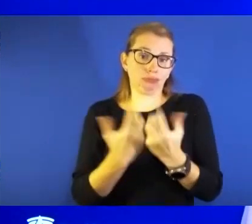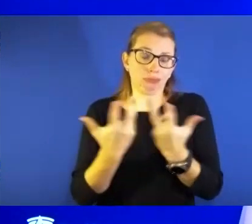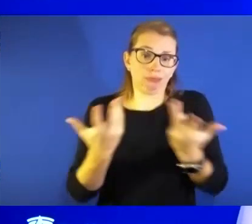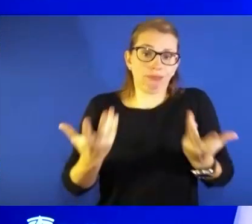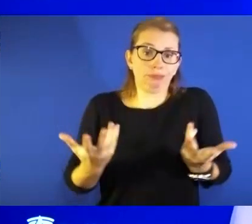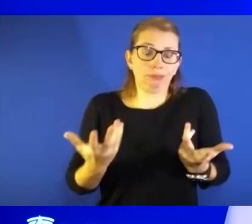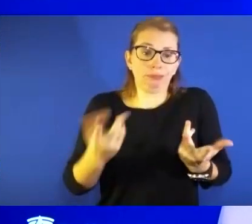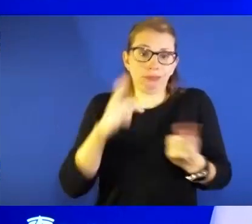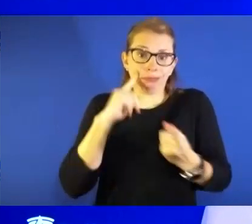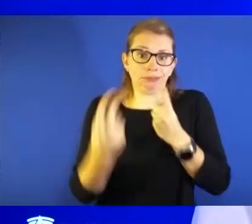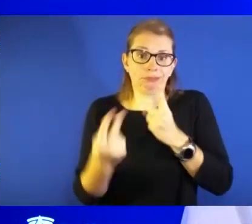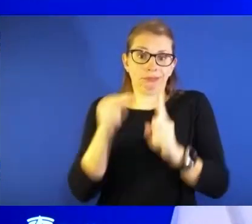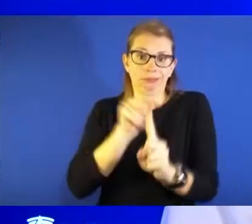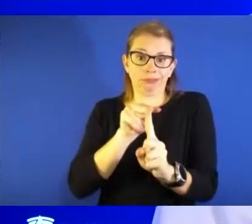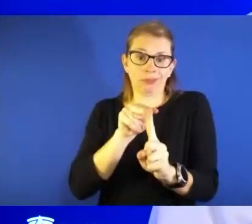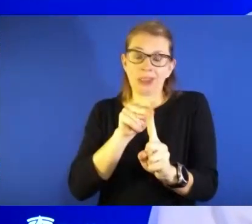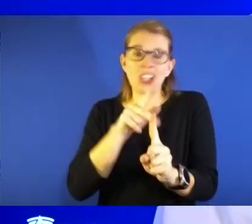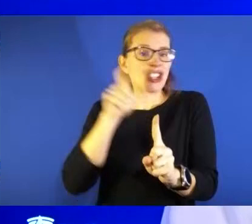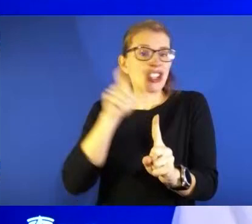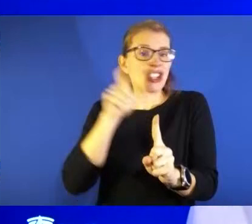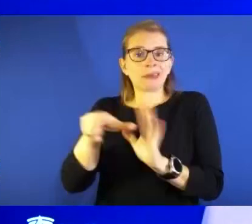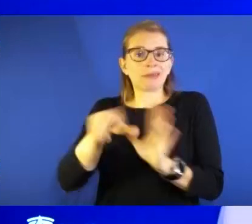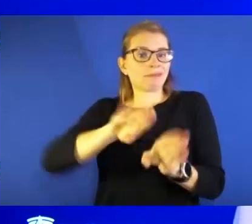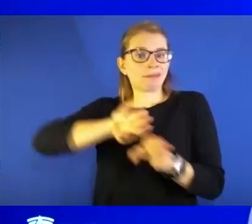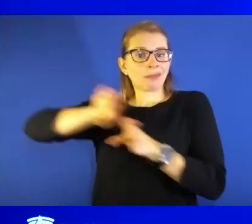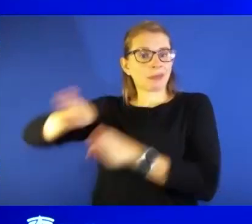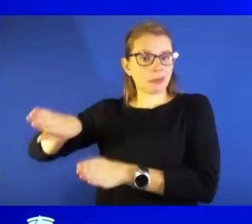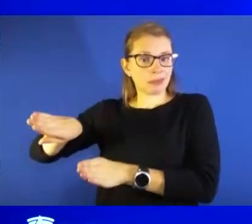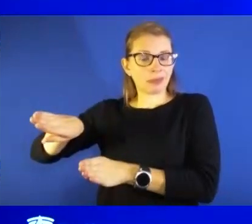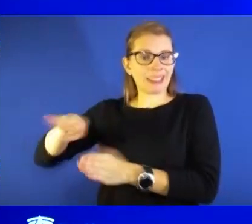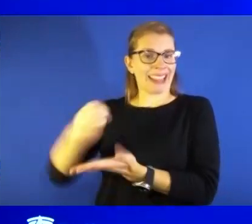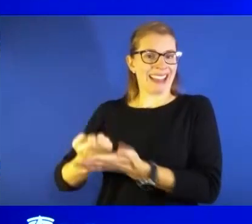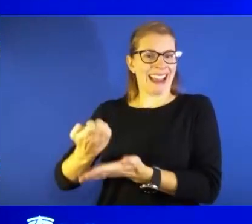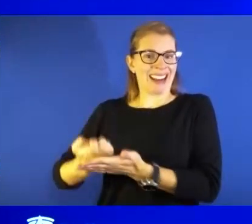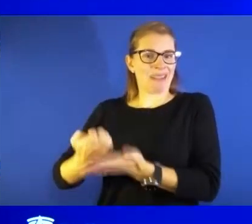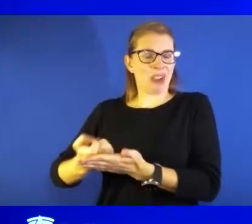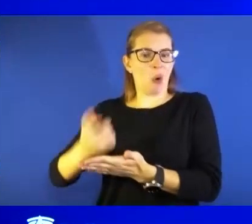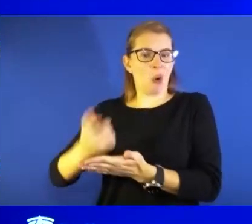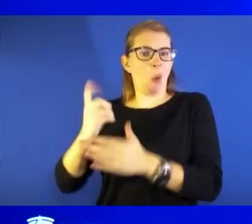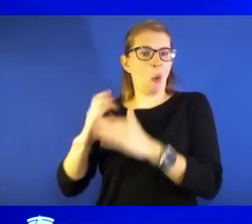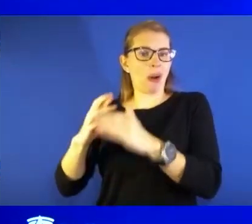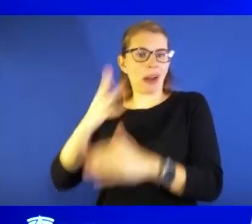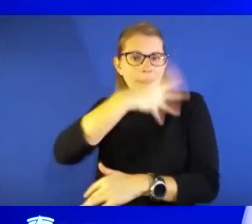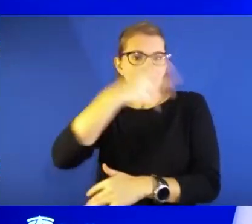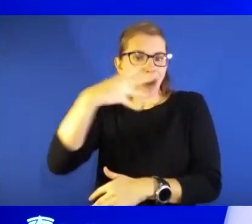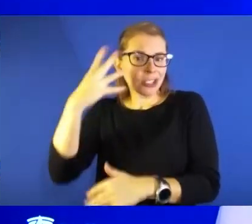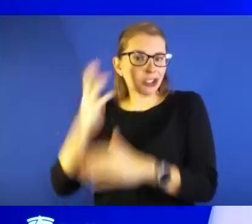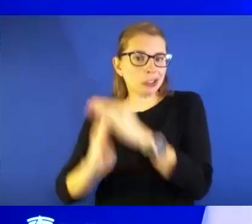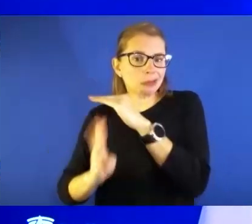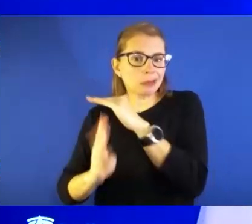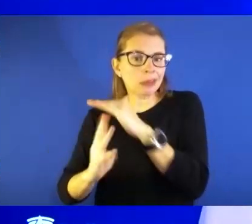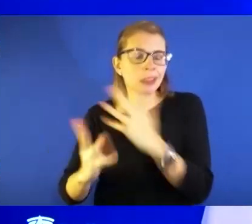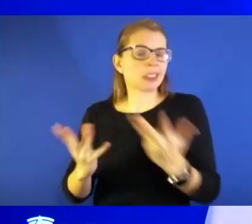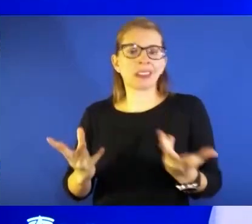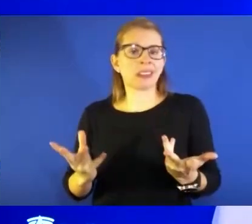viewpoint, and it really shouldn't be. This is not the economy or immigration or things of that